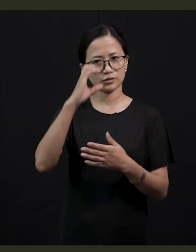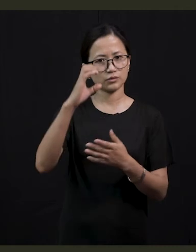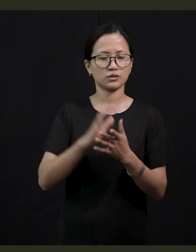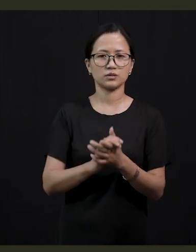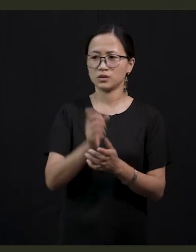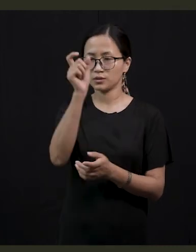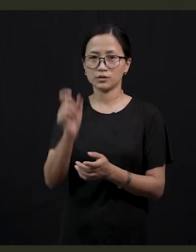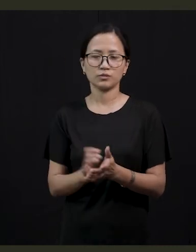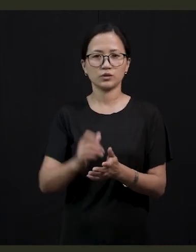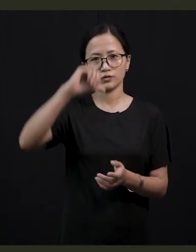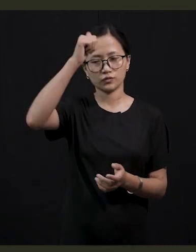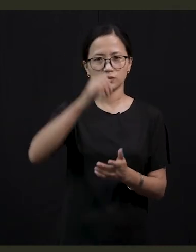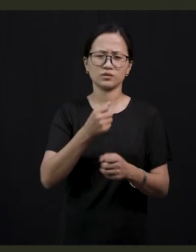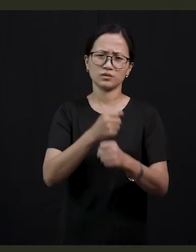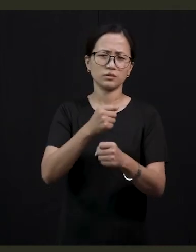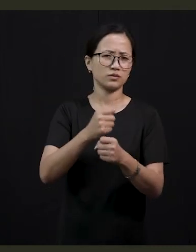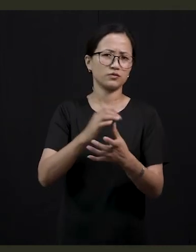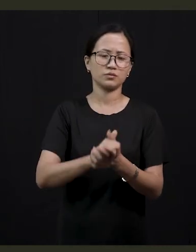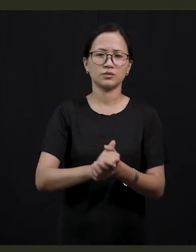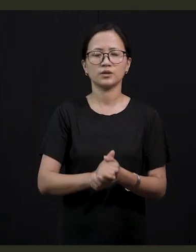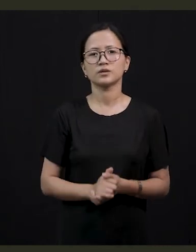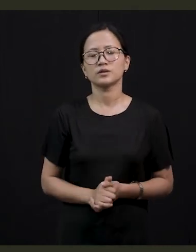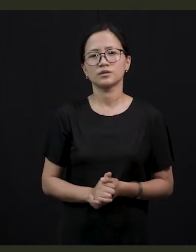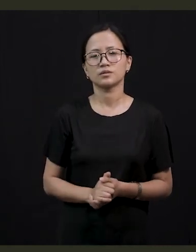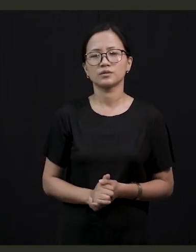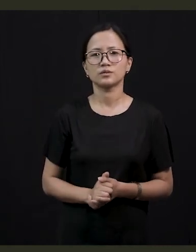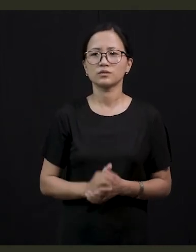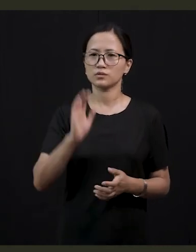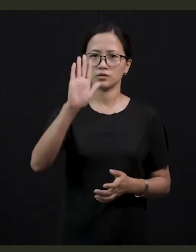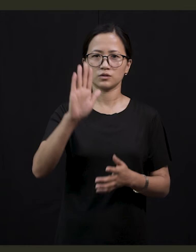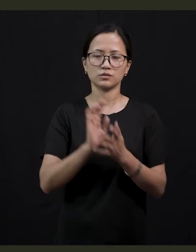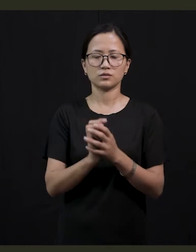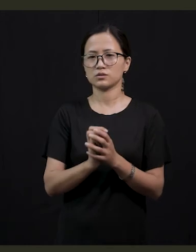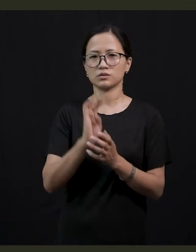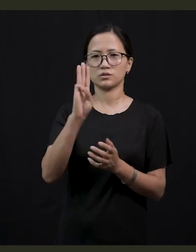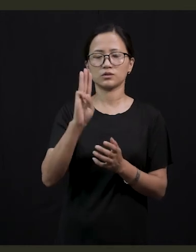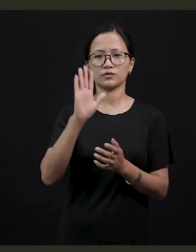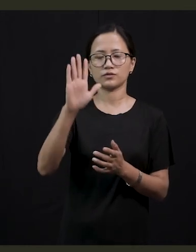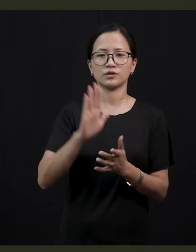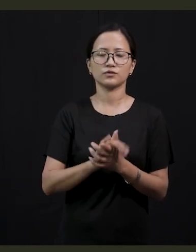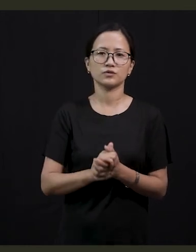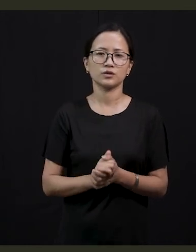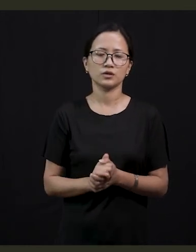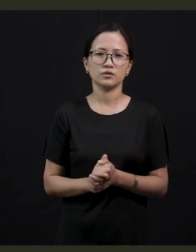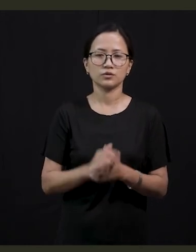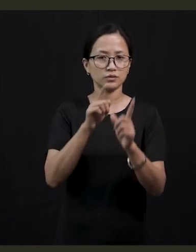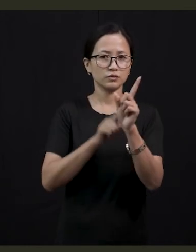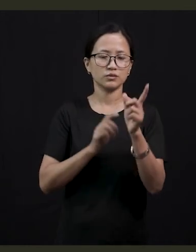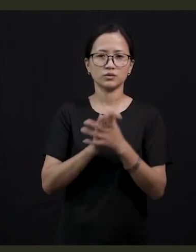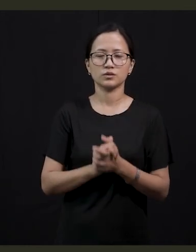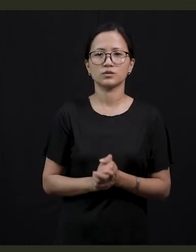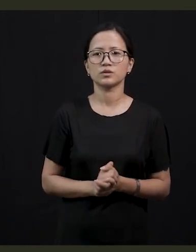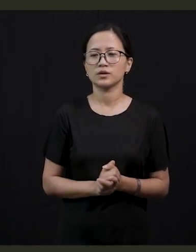India. He cannot be a government employee, and he has to be 35 years of age. Remember, for an MLA, it is 25. For